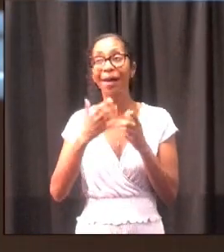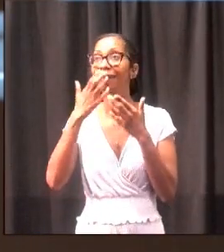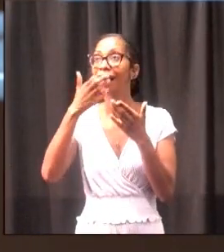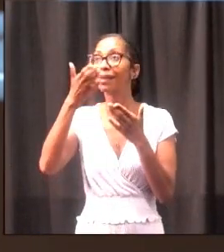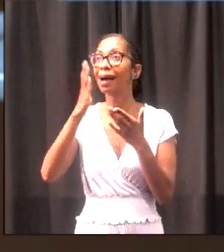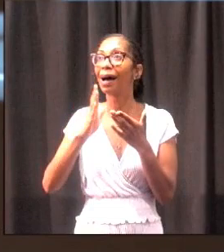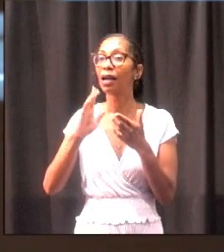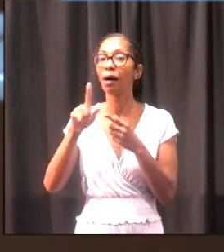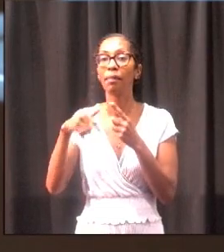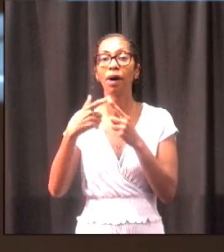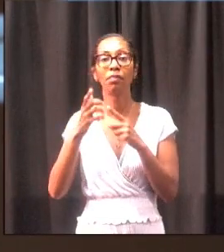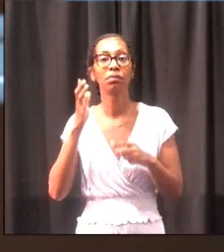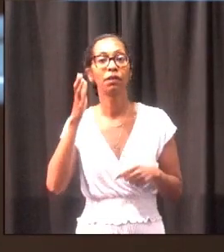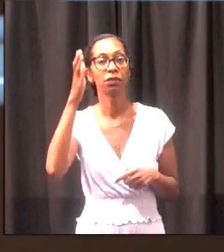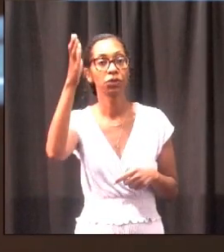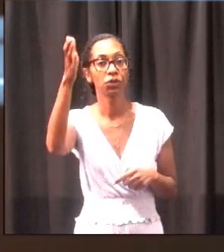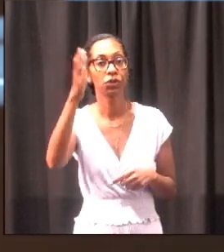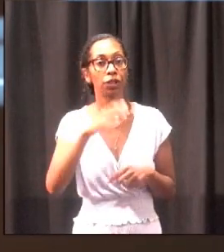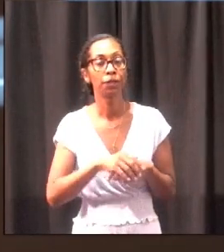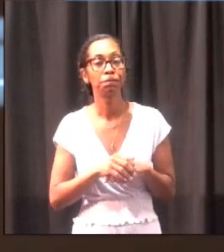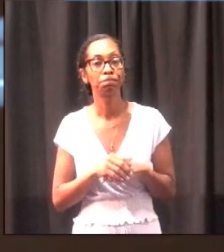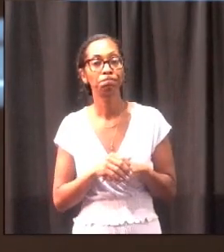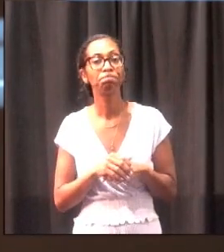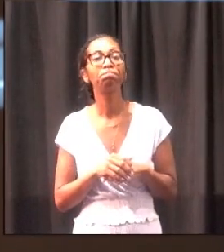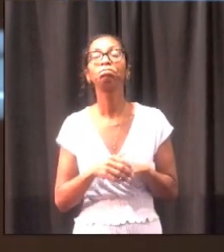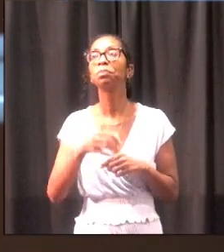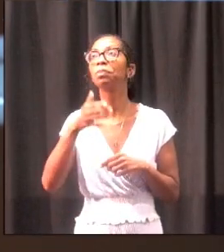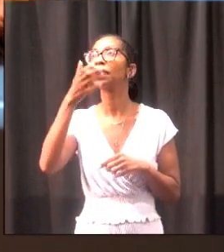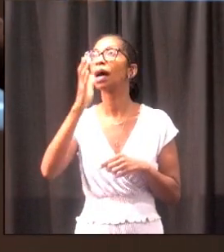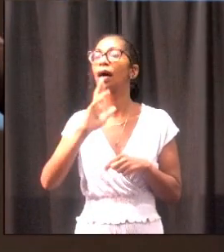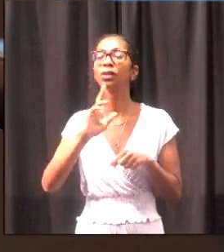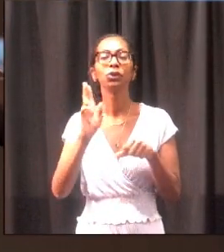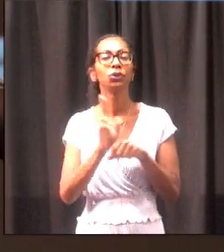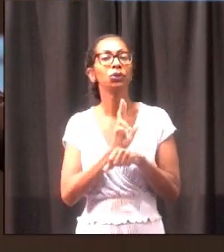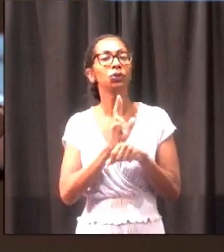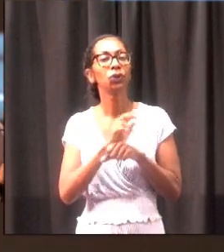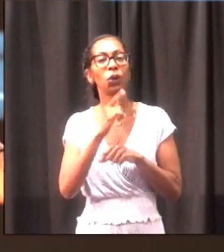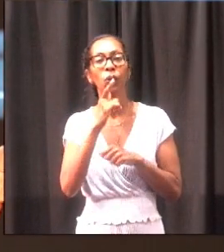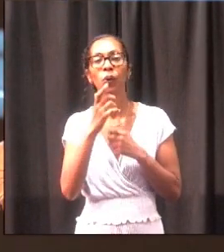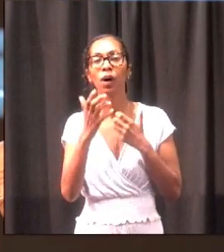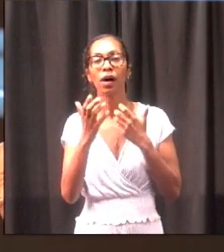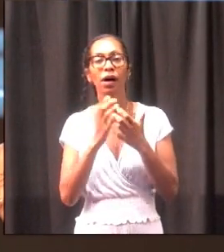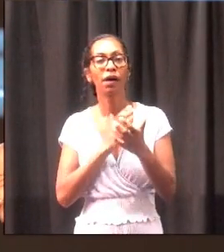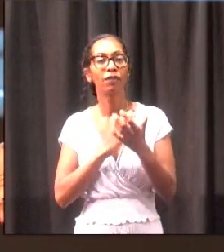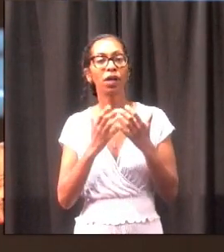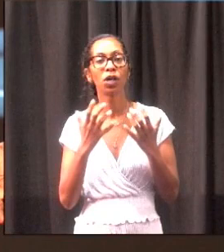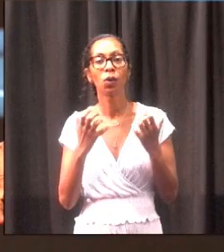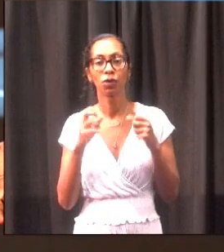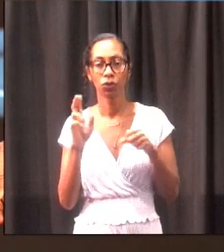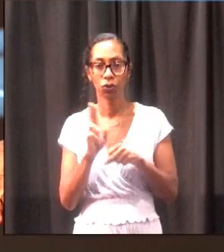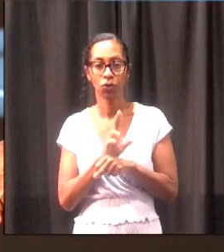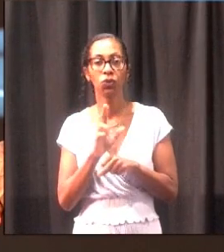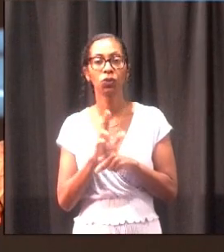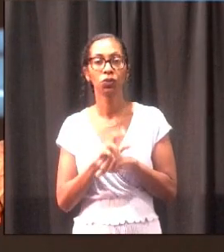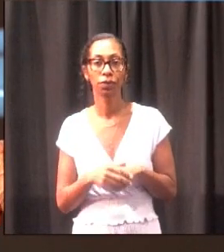I'm going. And that's what I understand here. God uses whoever he wants to use.